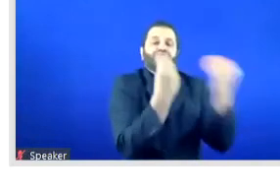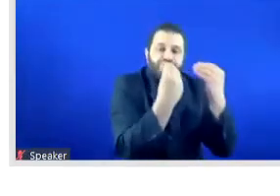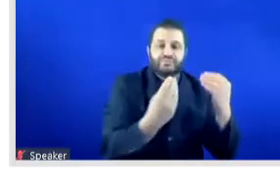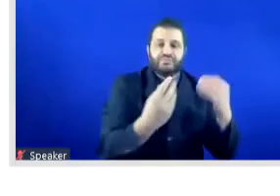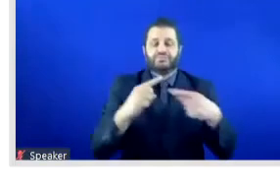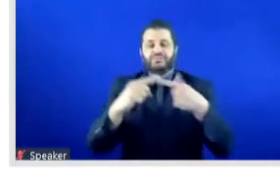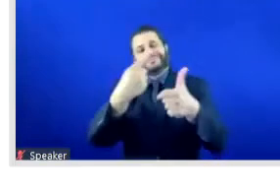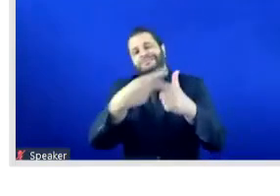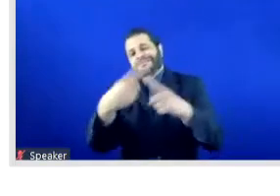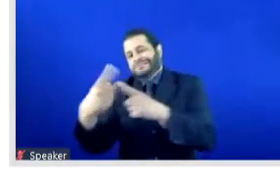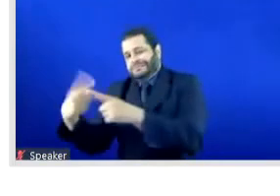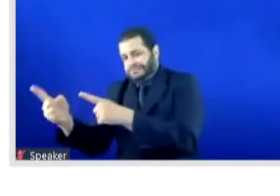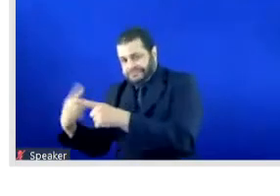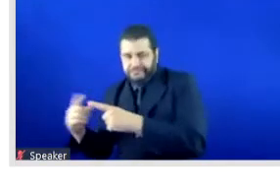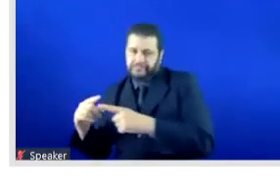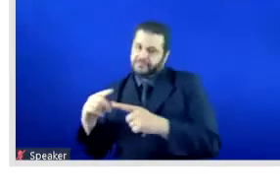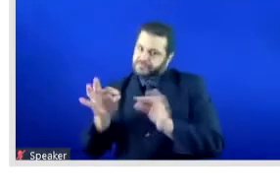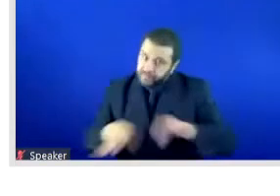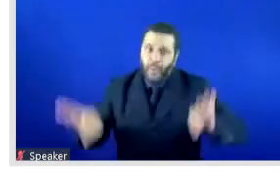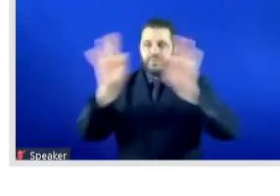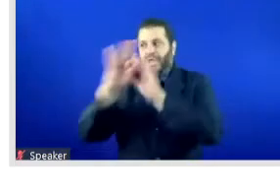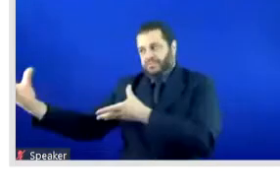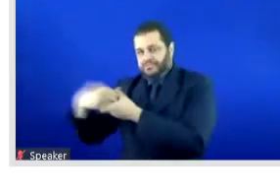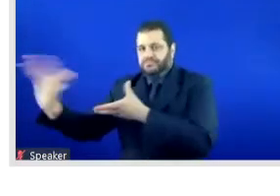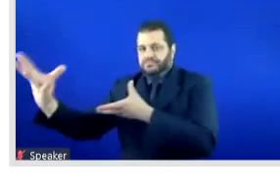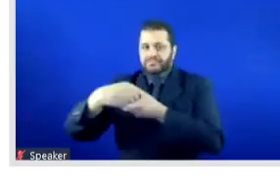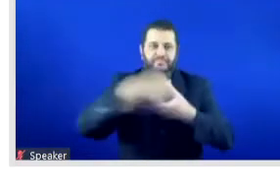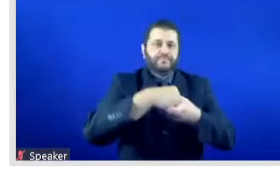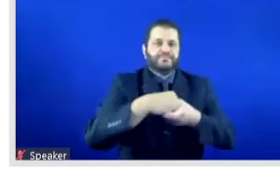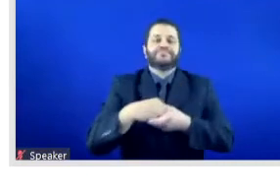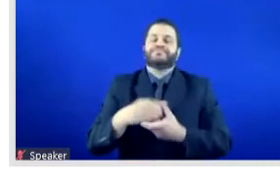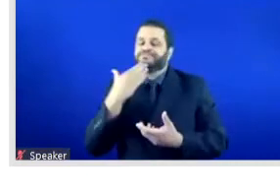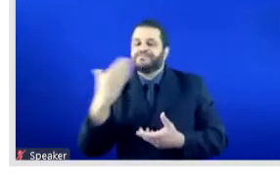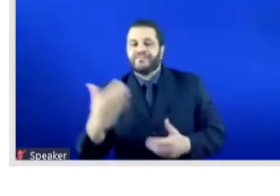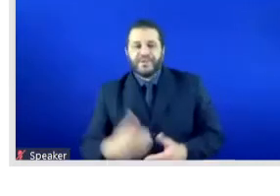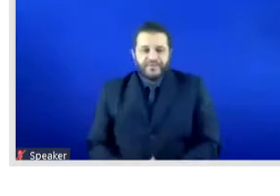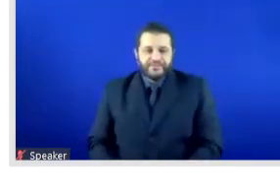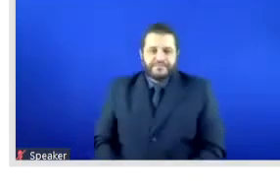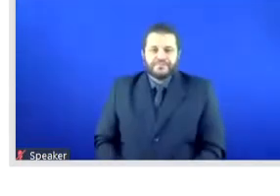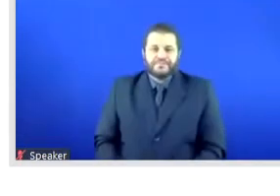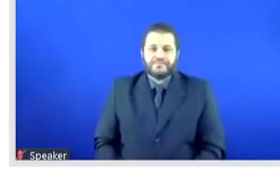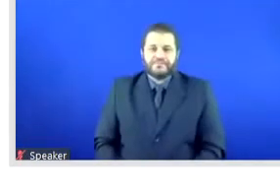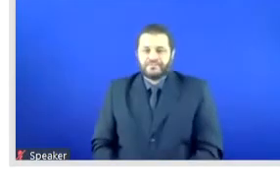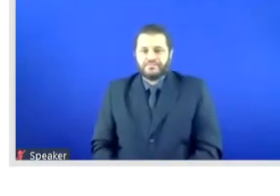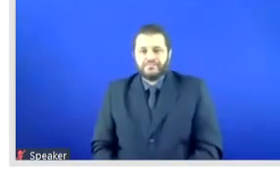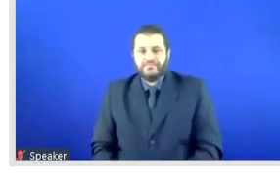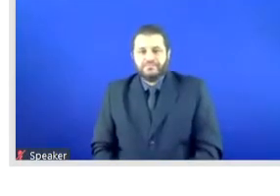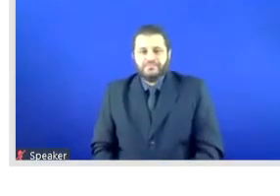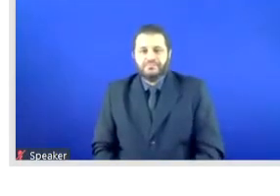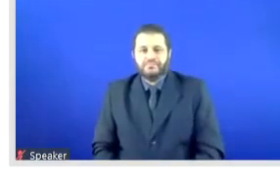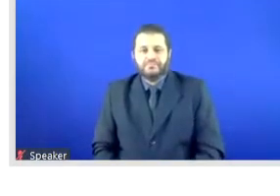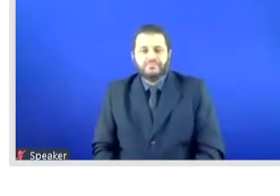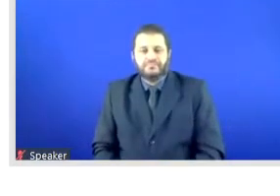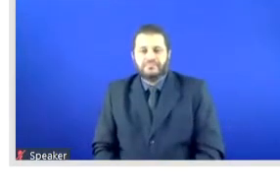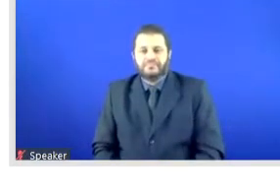Madame Moulin-Kay. Senora Miranda, we are now back to you again with a question